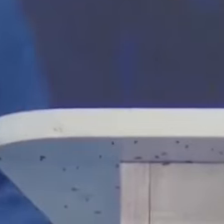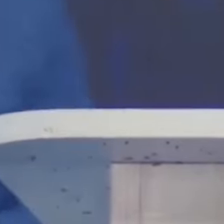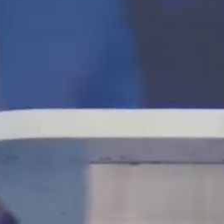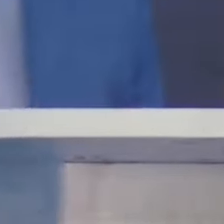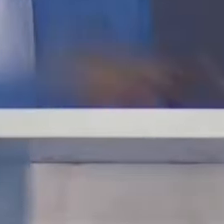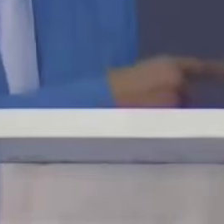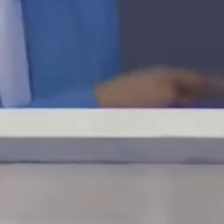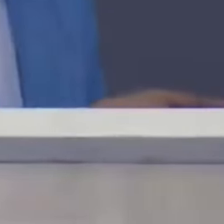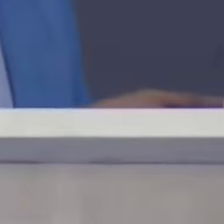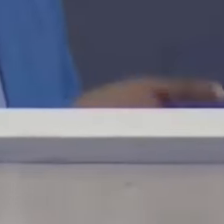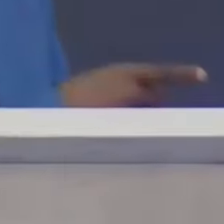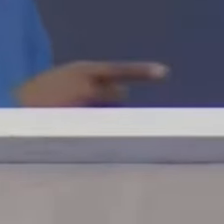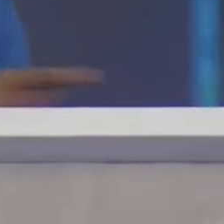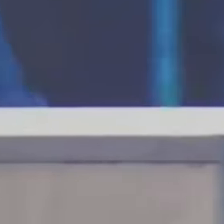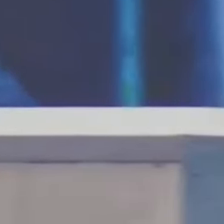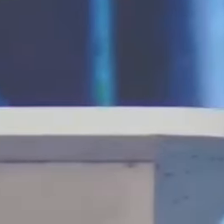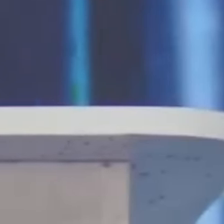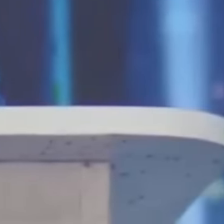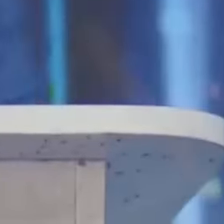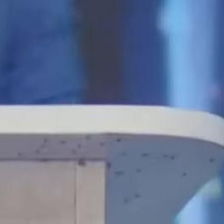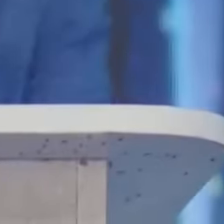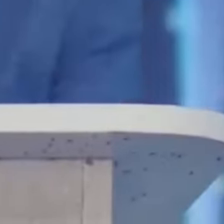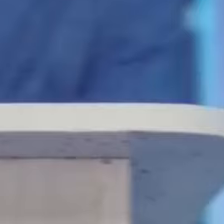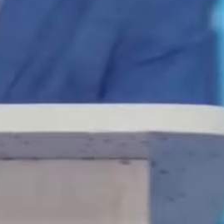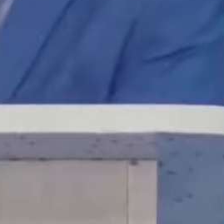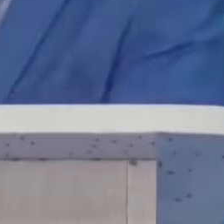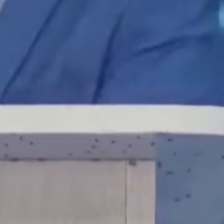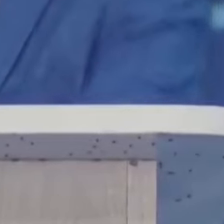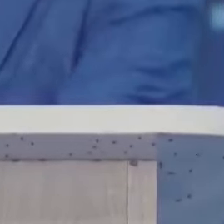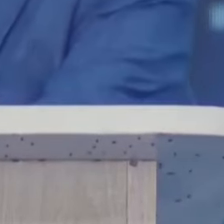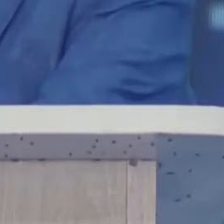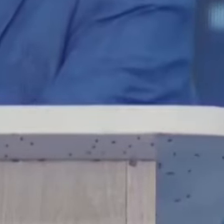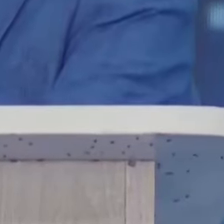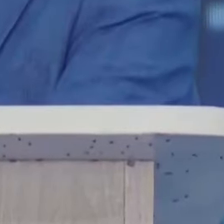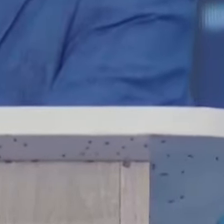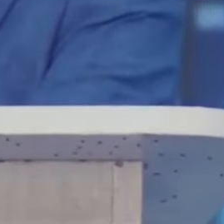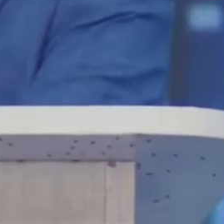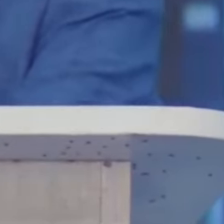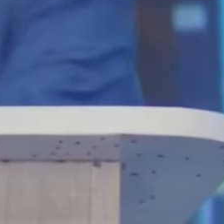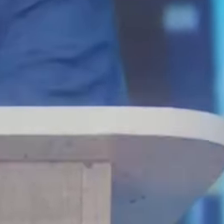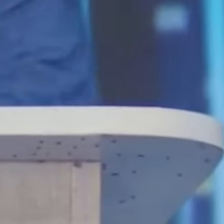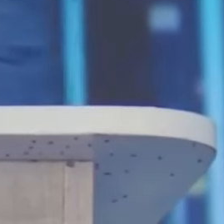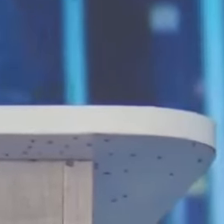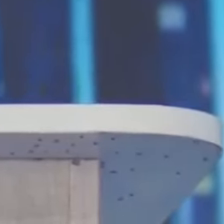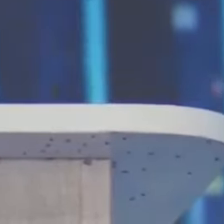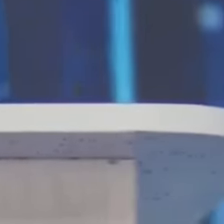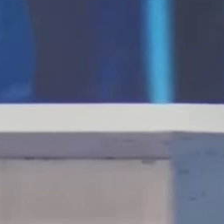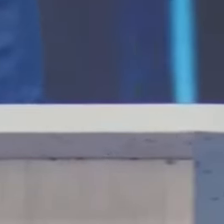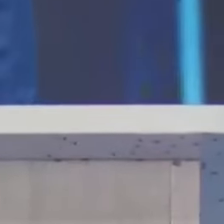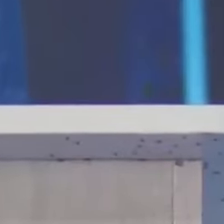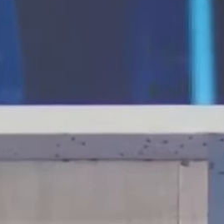has translated us into the kingdom of his dear son. He